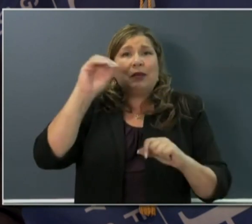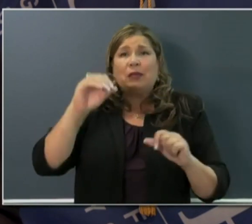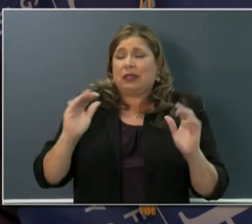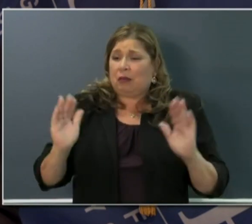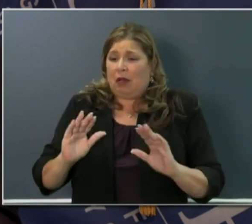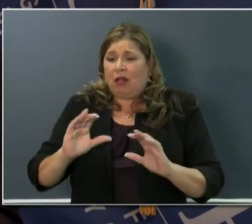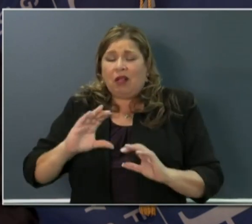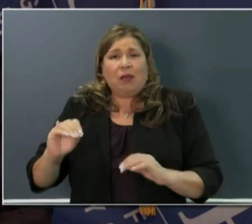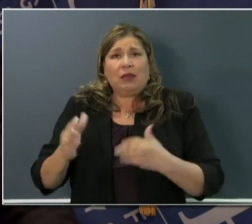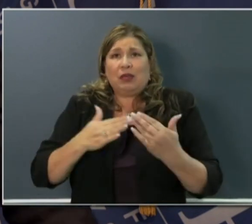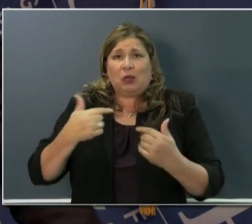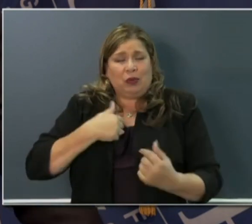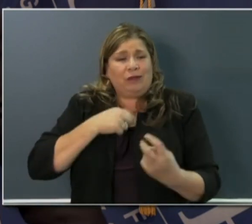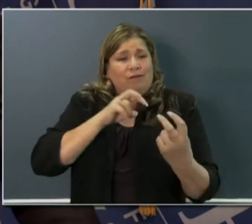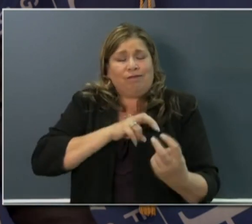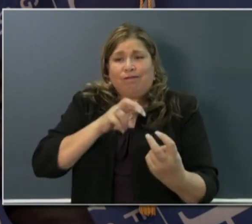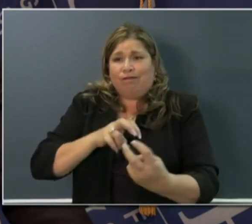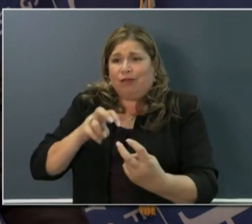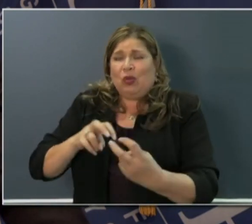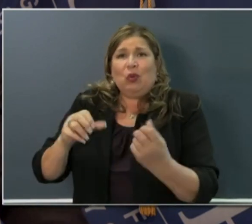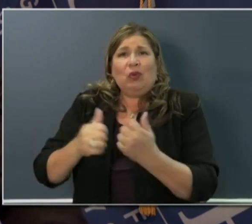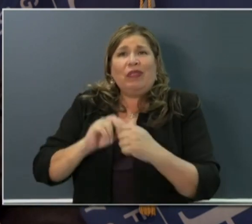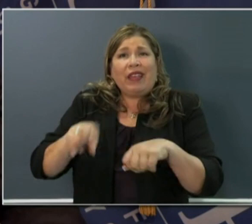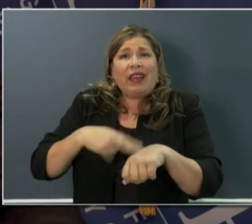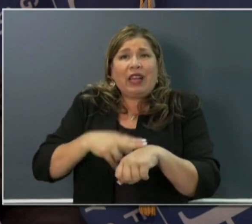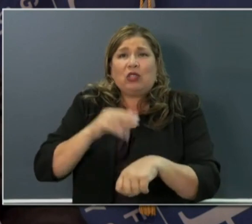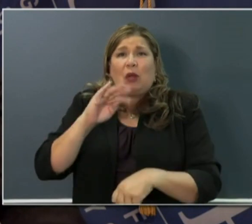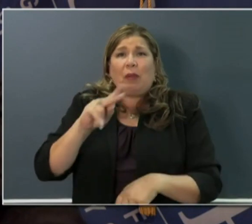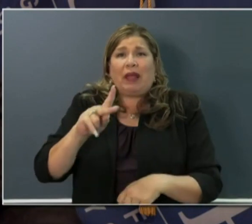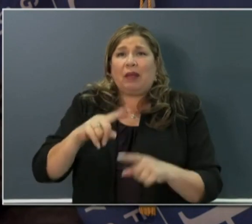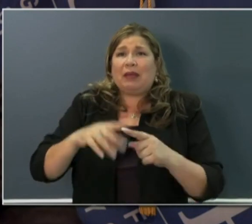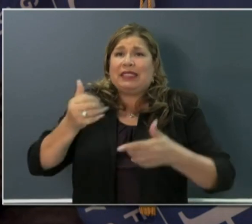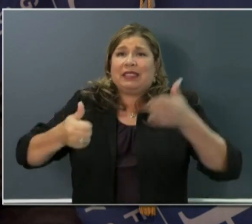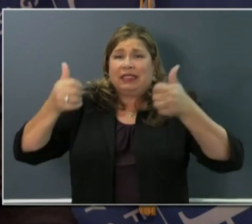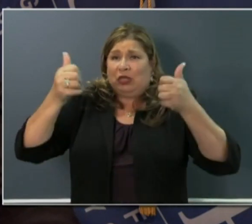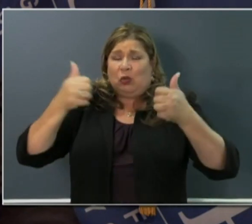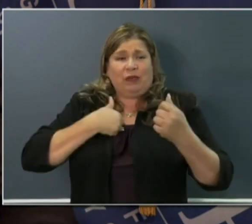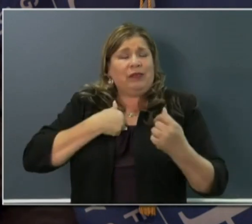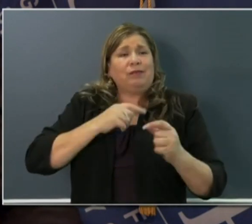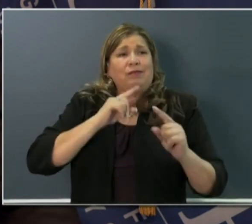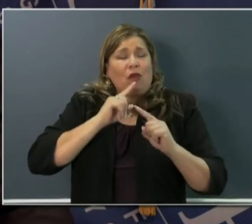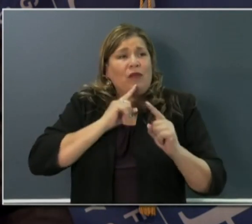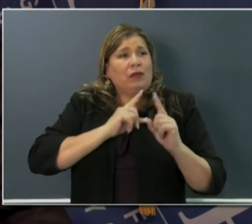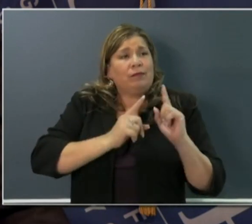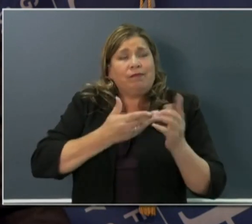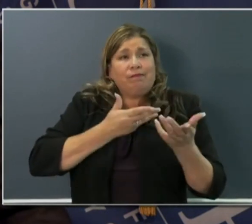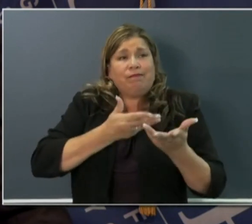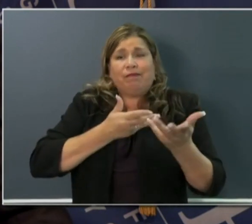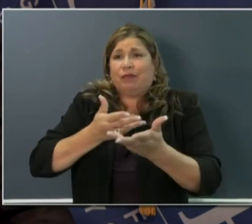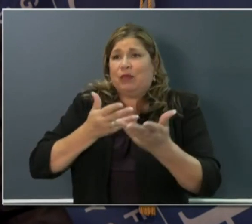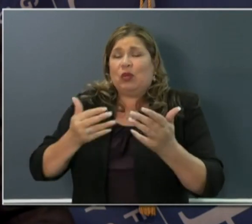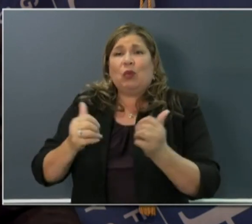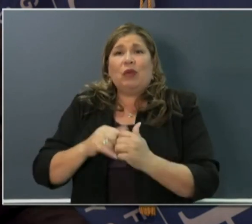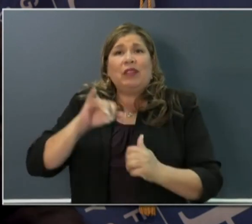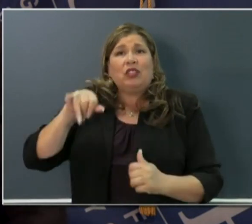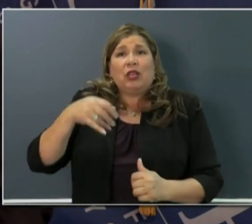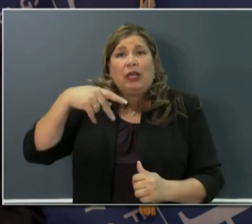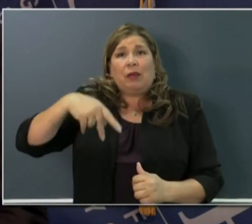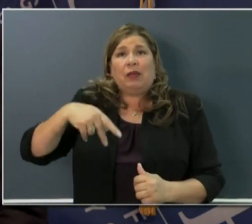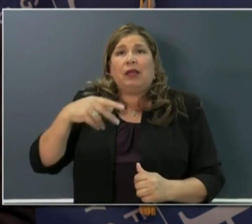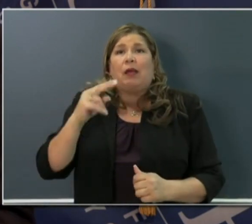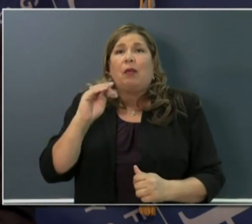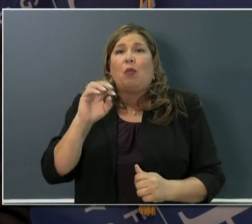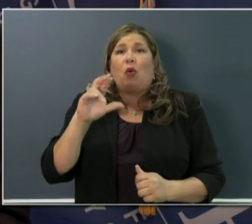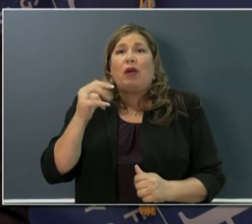national bank and CEOs around the United States. I personally have had conversations with the heads of J.P. Morgan, the head